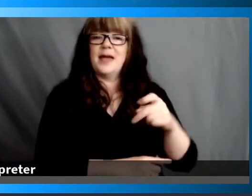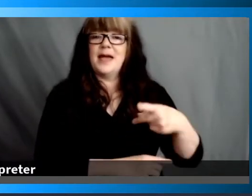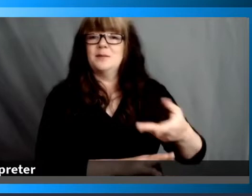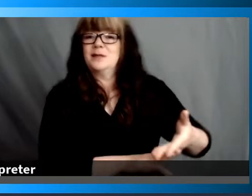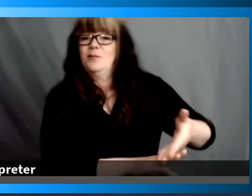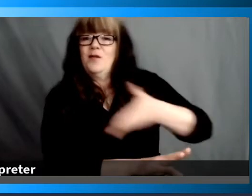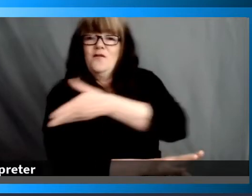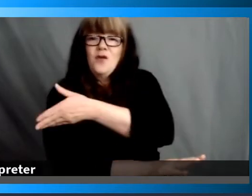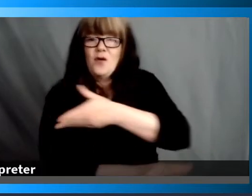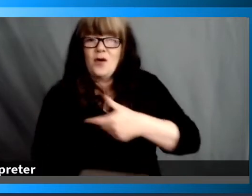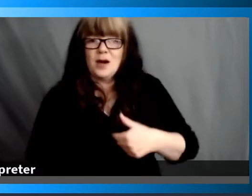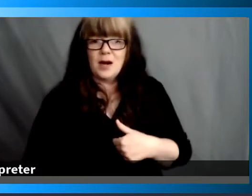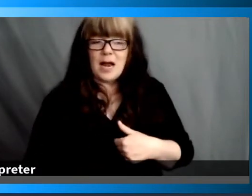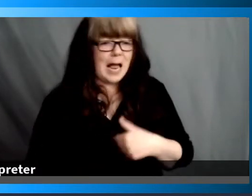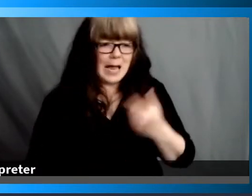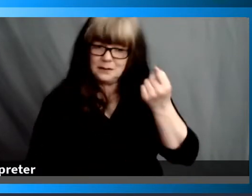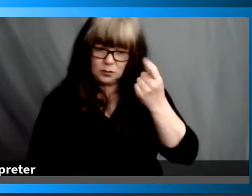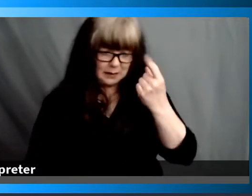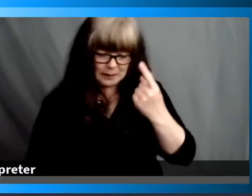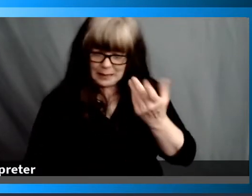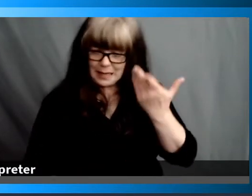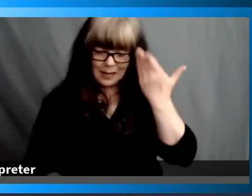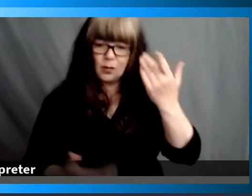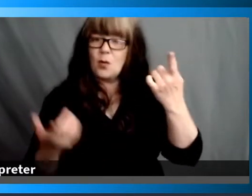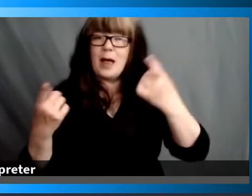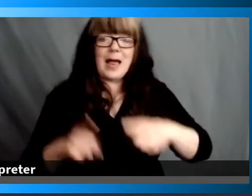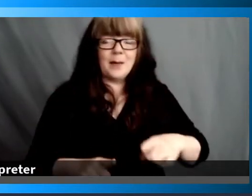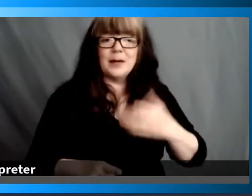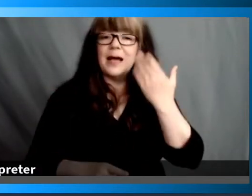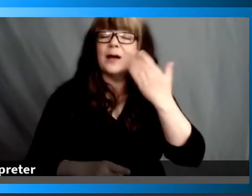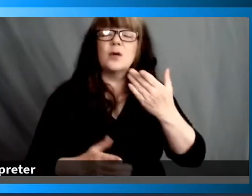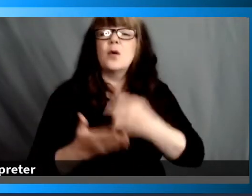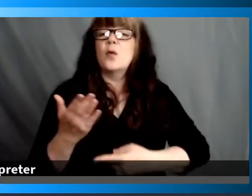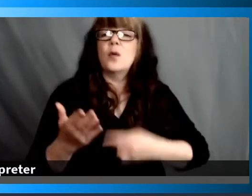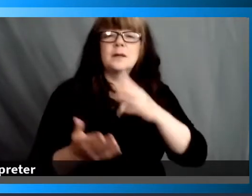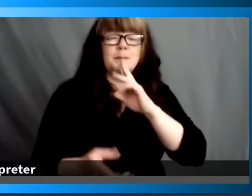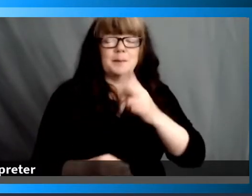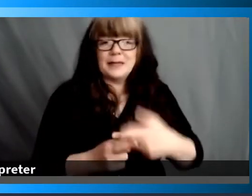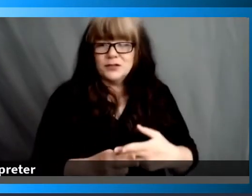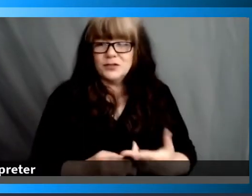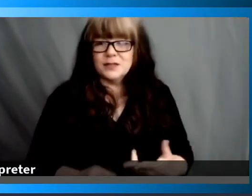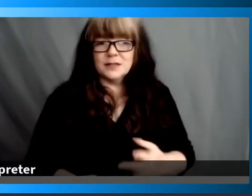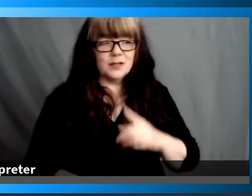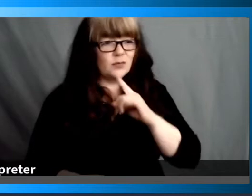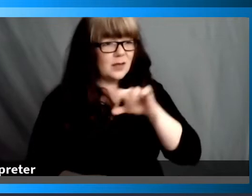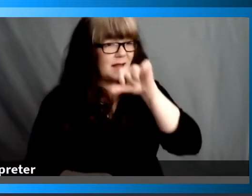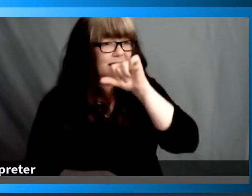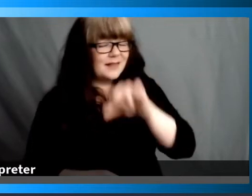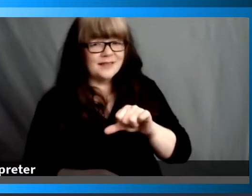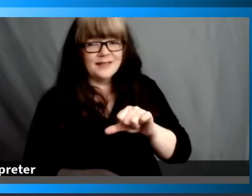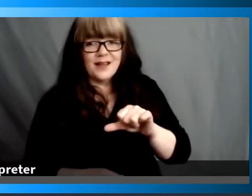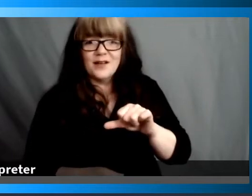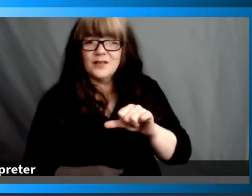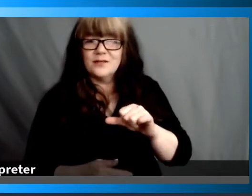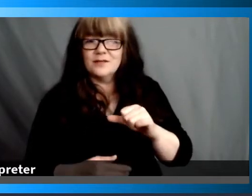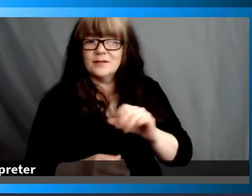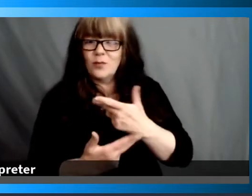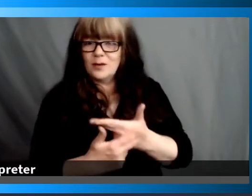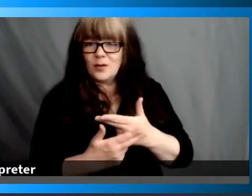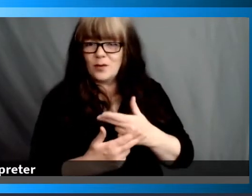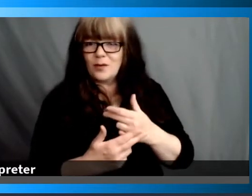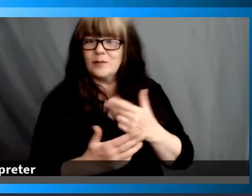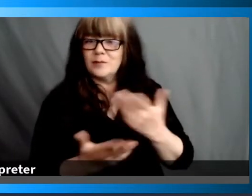don't get it. I don't know what's going on. I don't know what was mentioned. And I also really love the show, like deeply love the show. So for